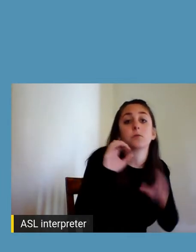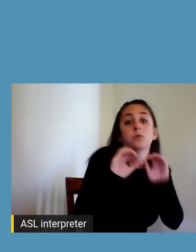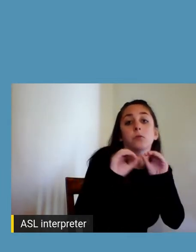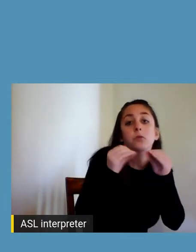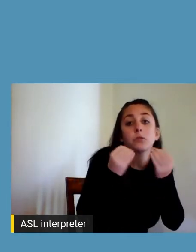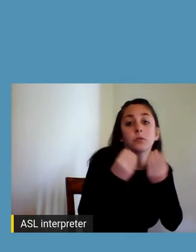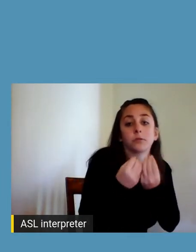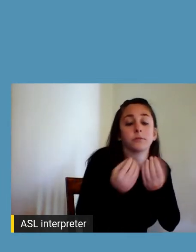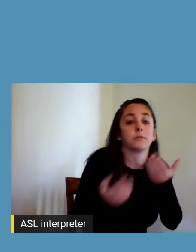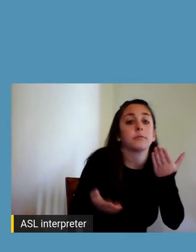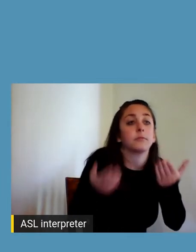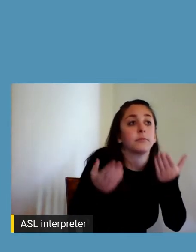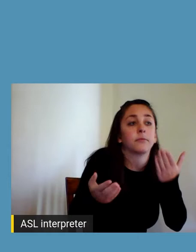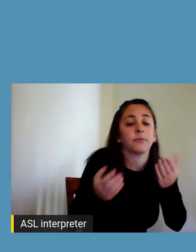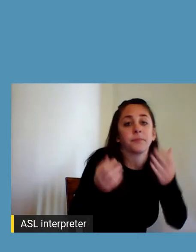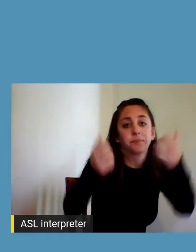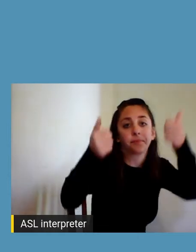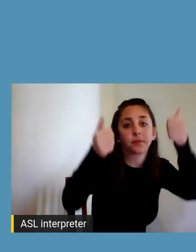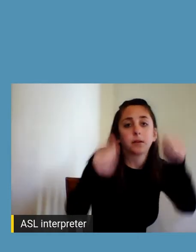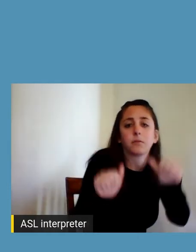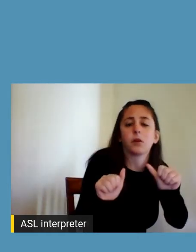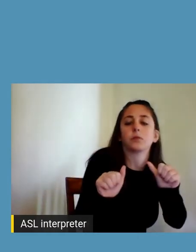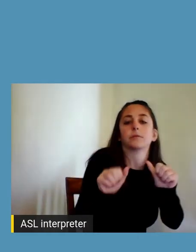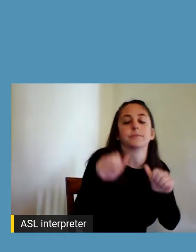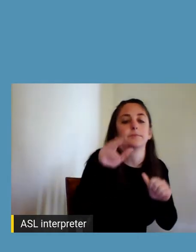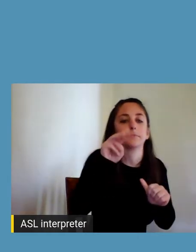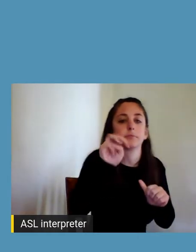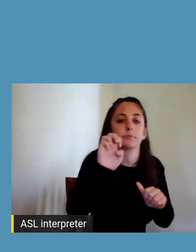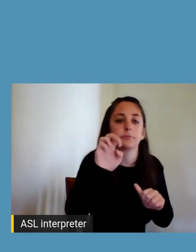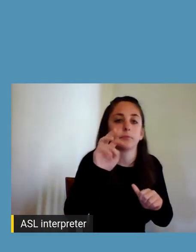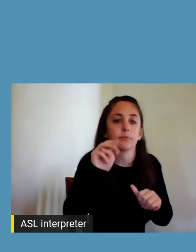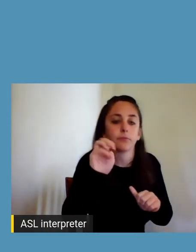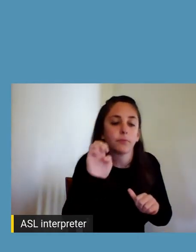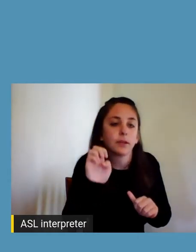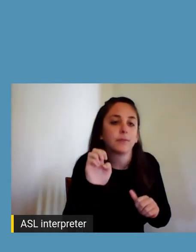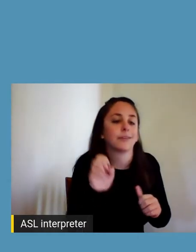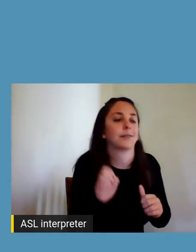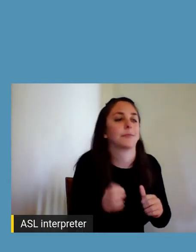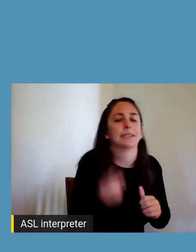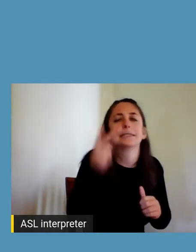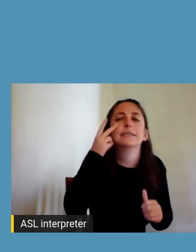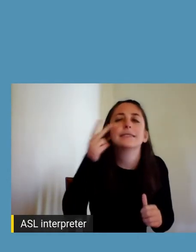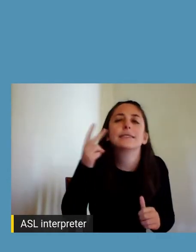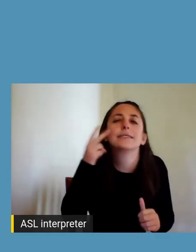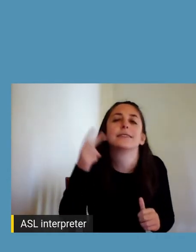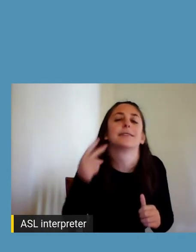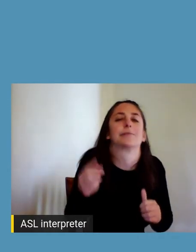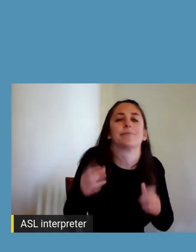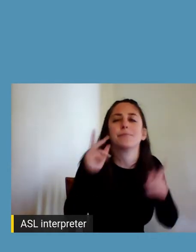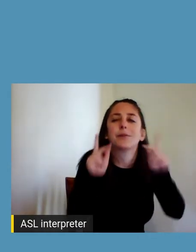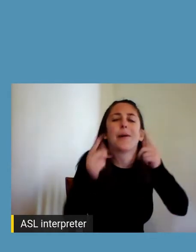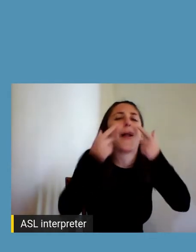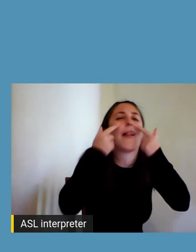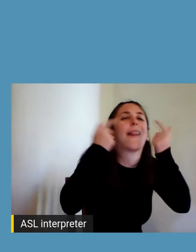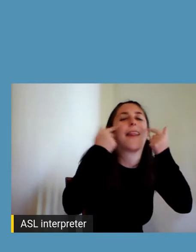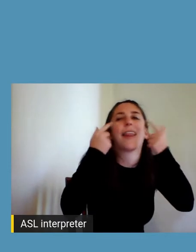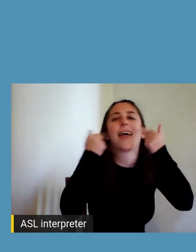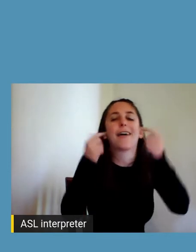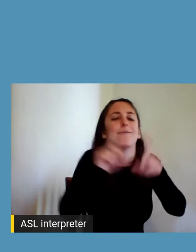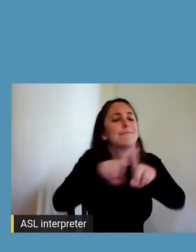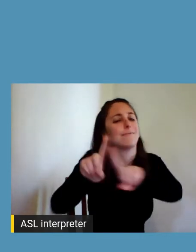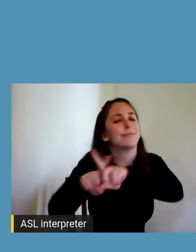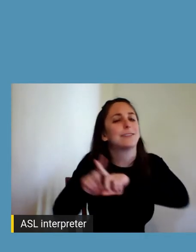of museums, maybe post some memes and track how many laughing emoji you get per post, or LOLs. Track